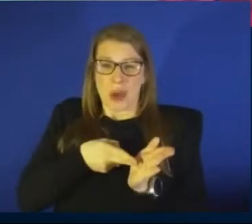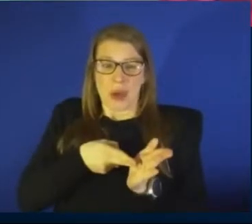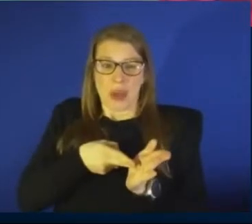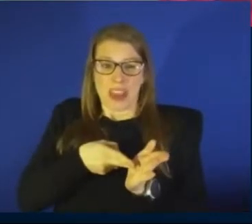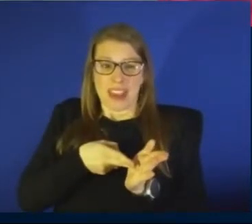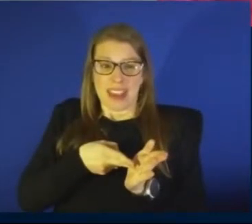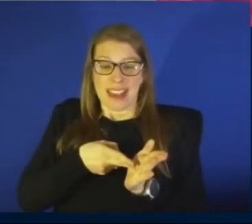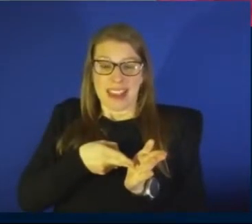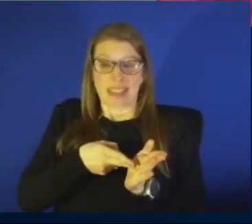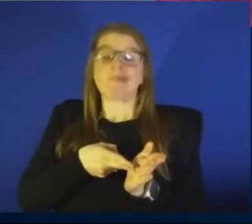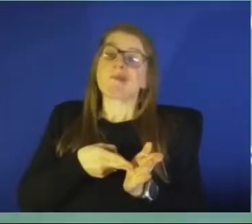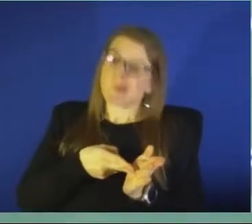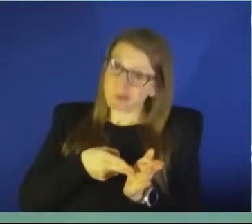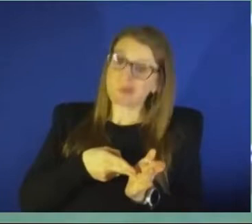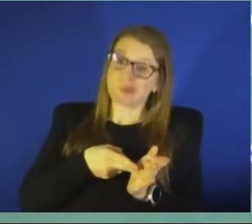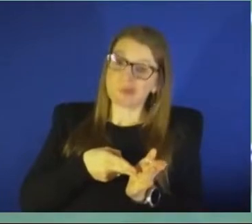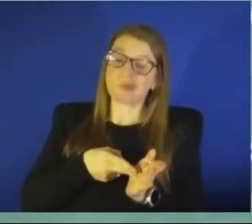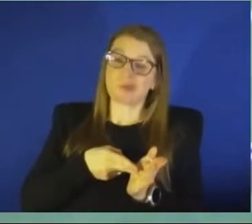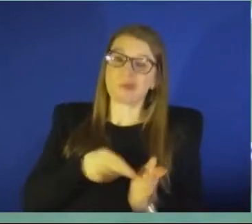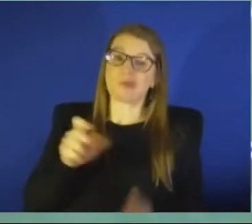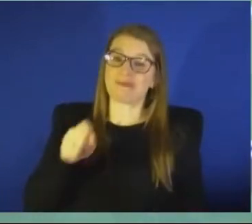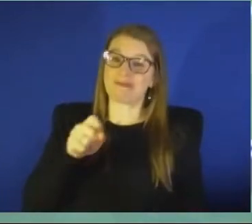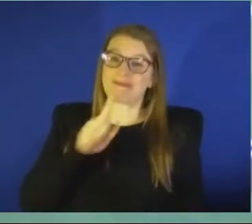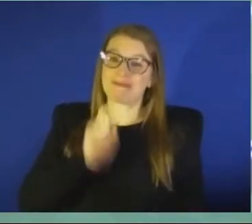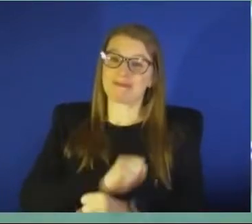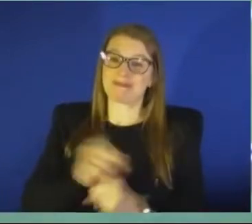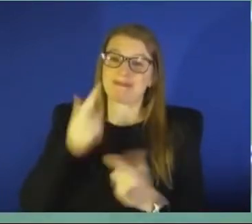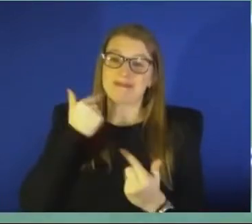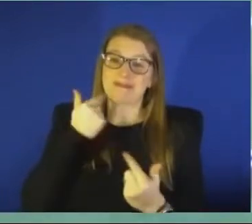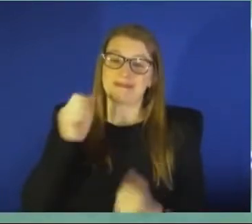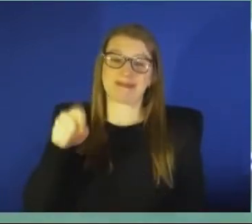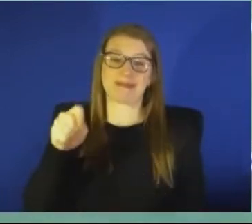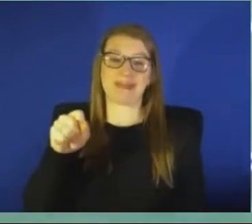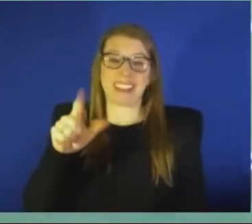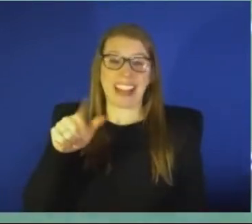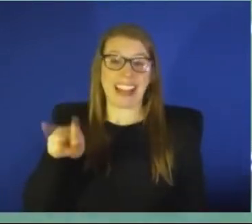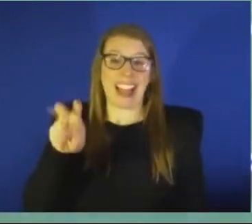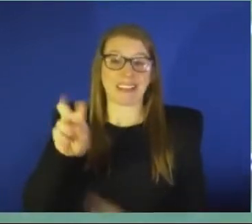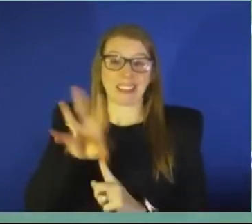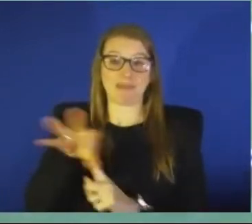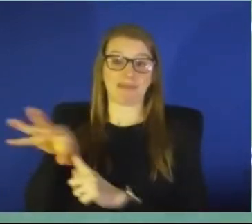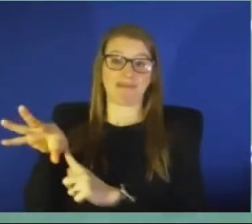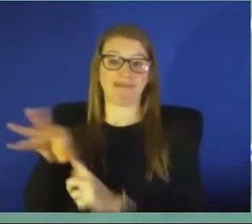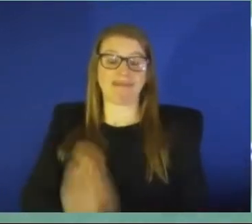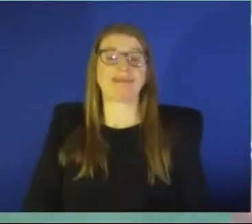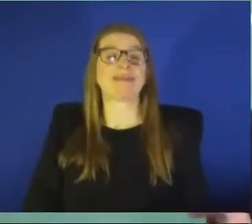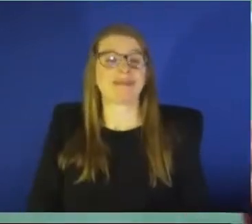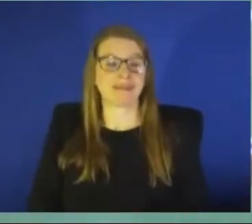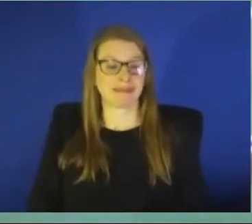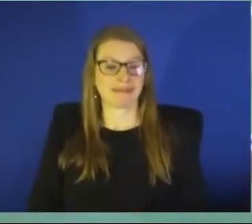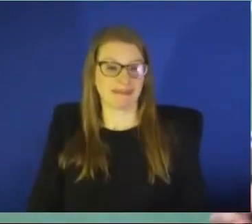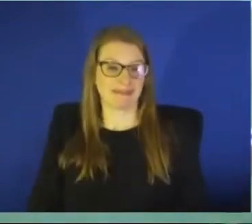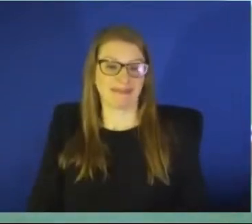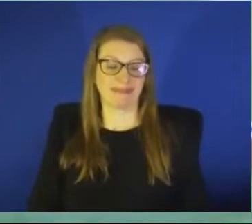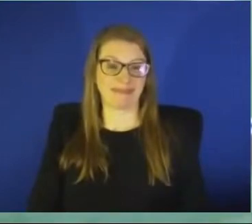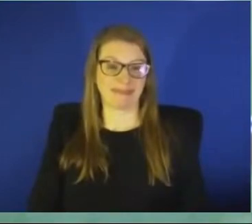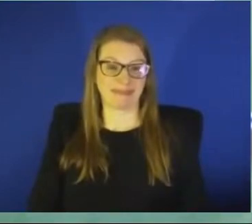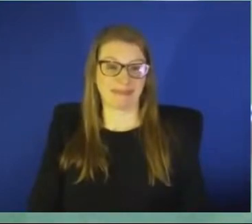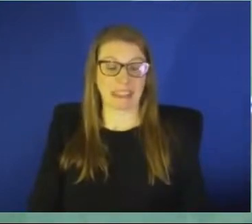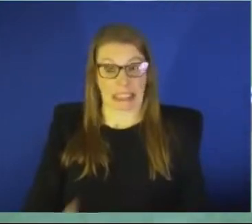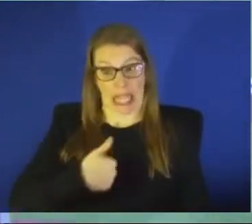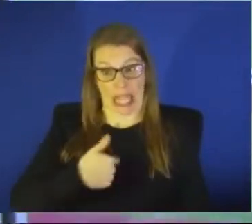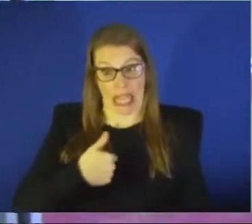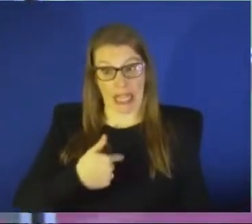It really is. It really is. Yeah, we're out here live at the Sports Medicine and Performance Center, where I'm about ready to do a